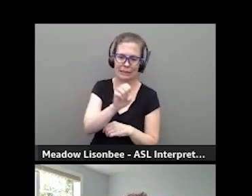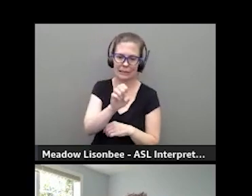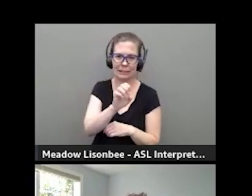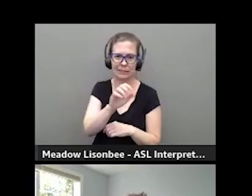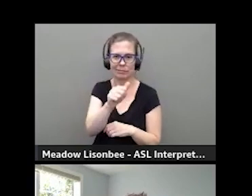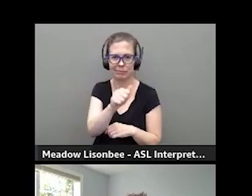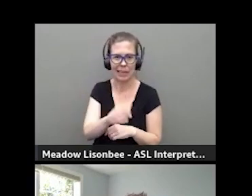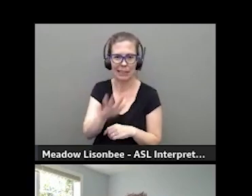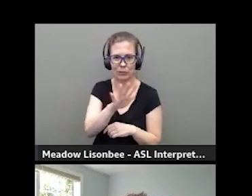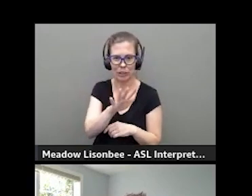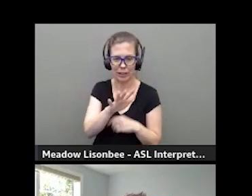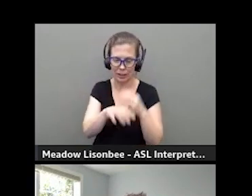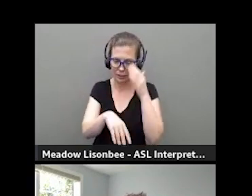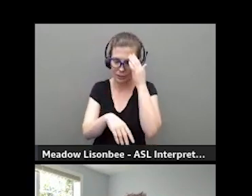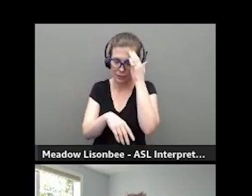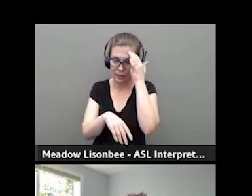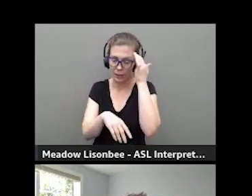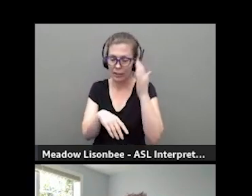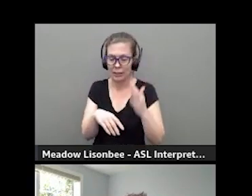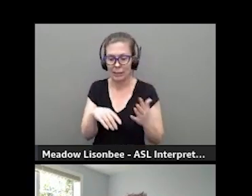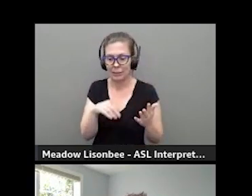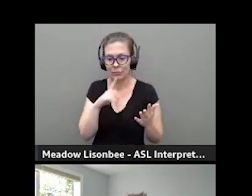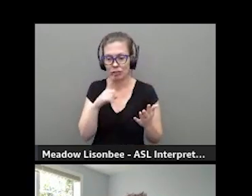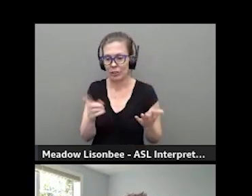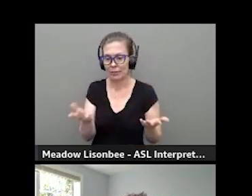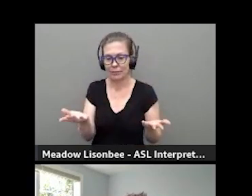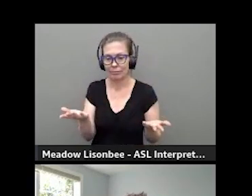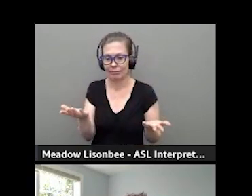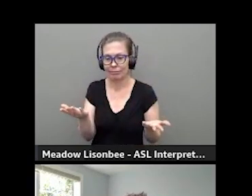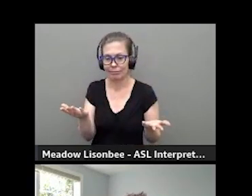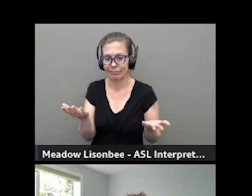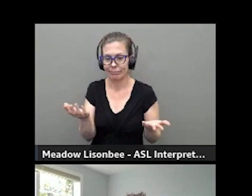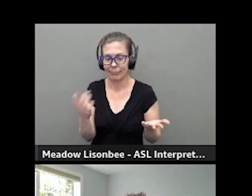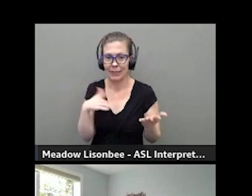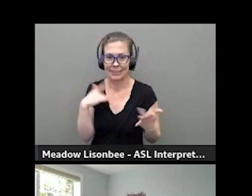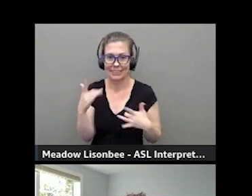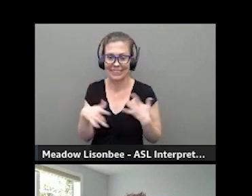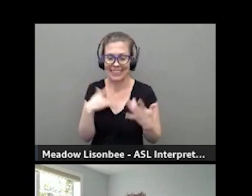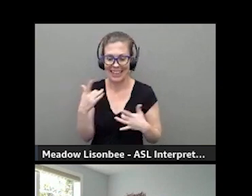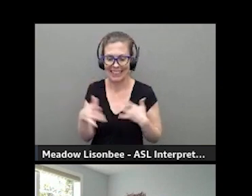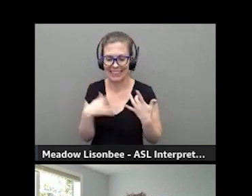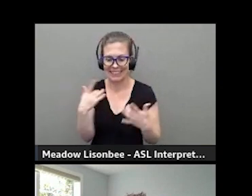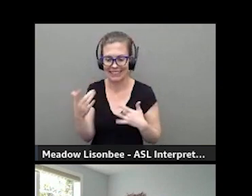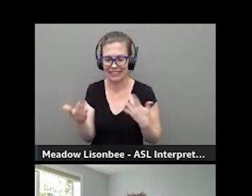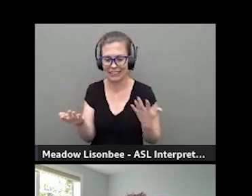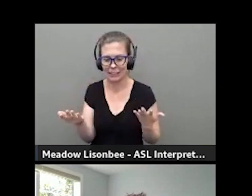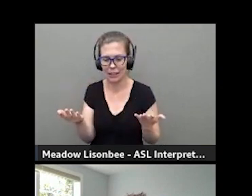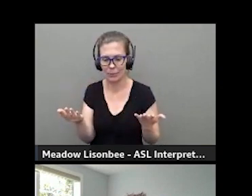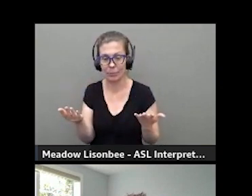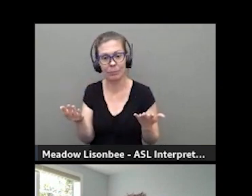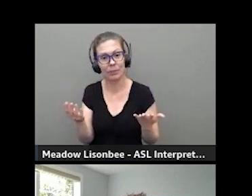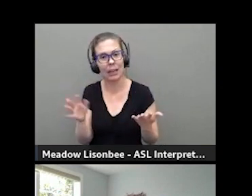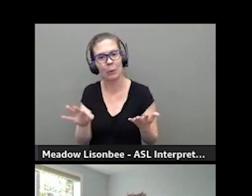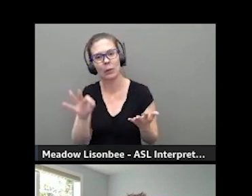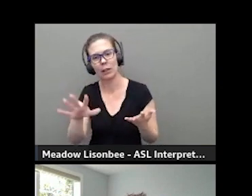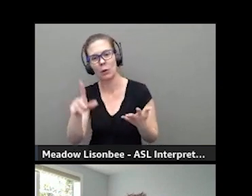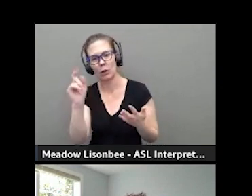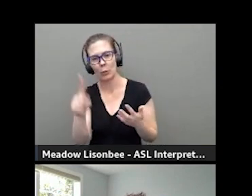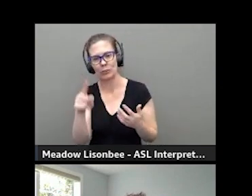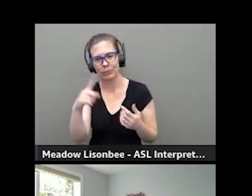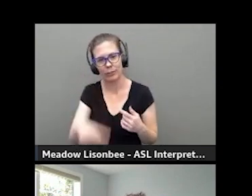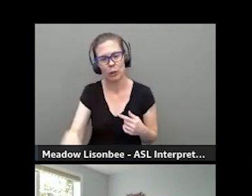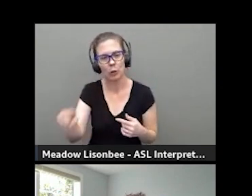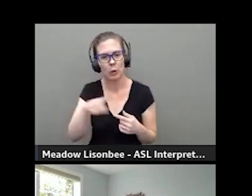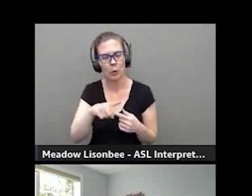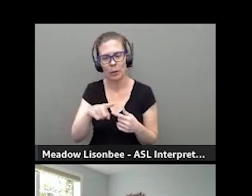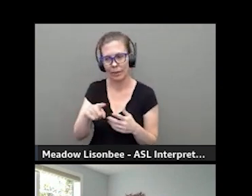Asia. It's just really exciting. And I'll throw out a question to you all that I